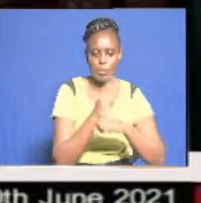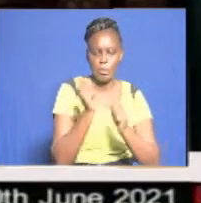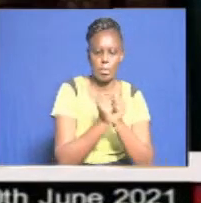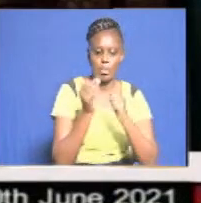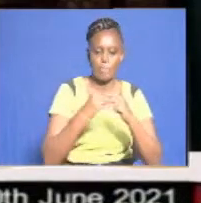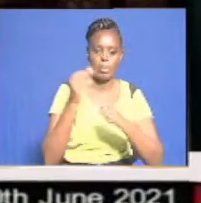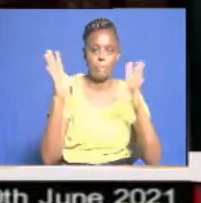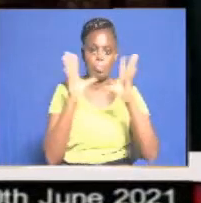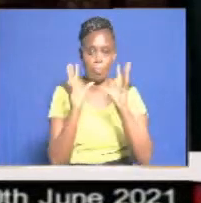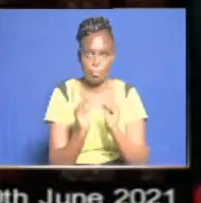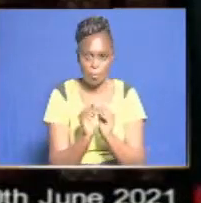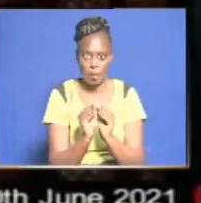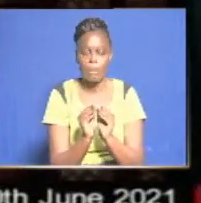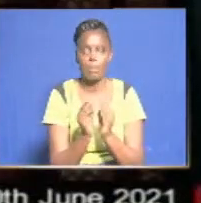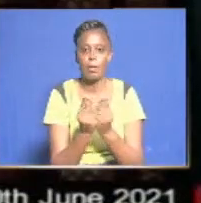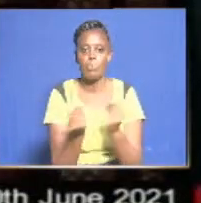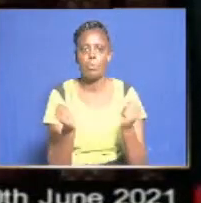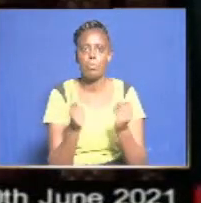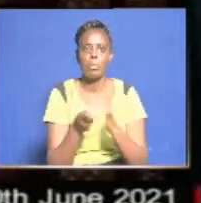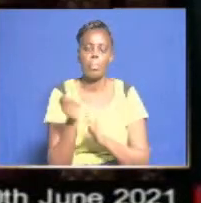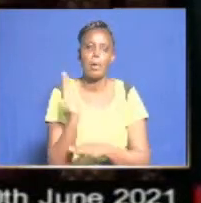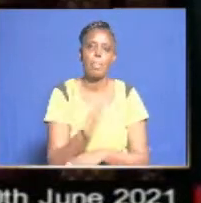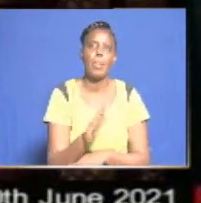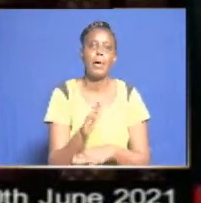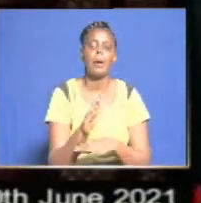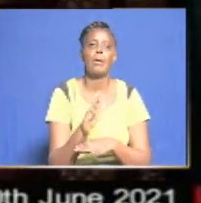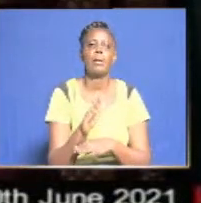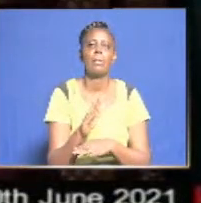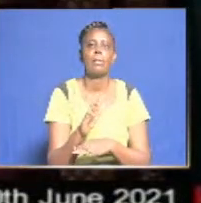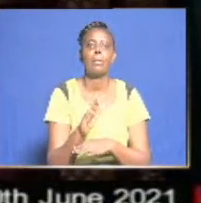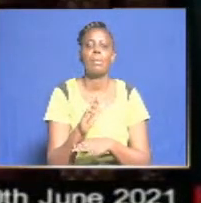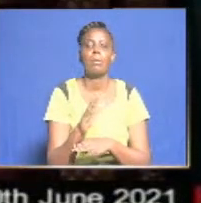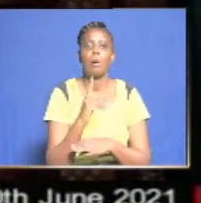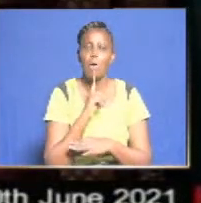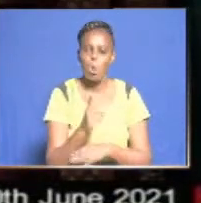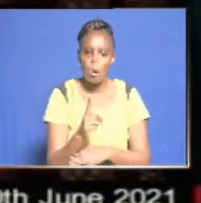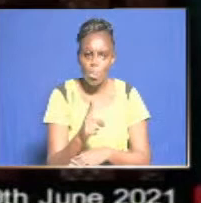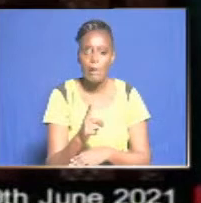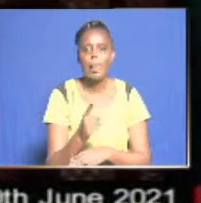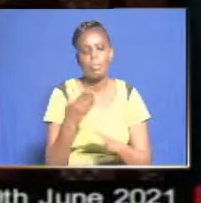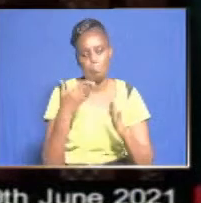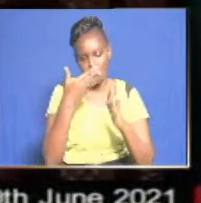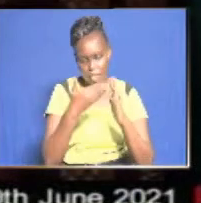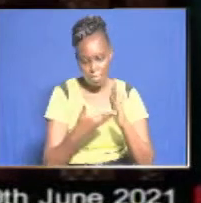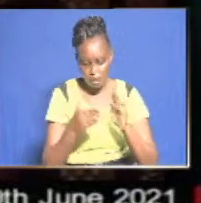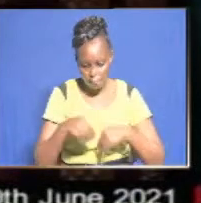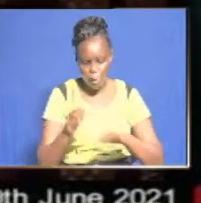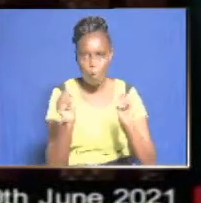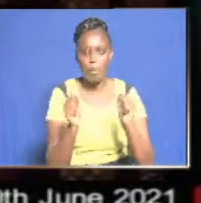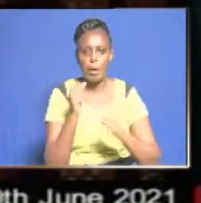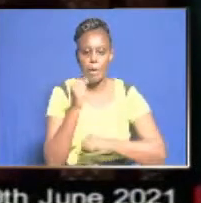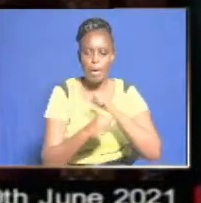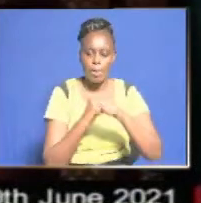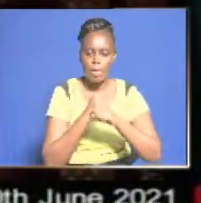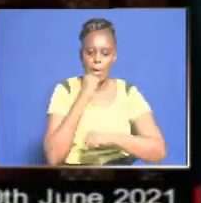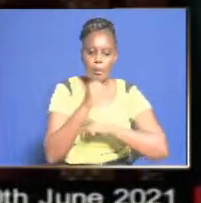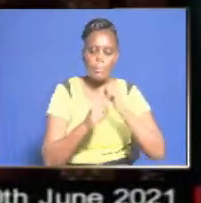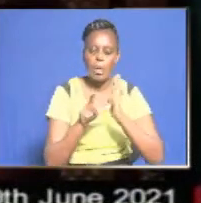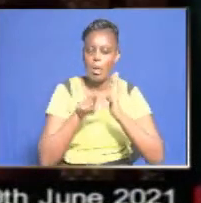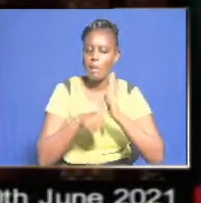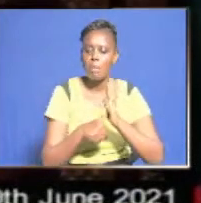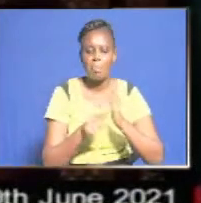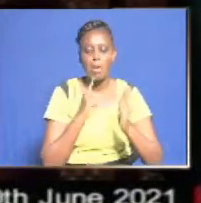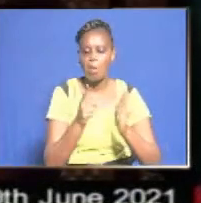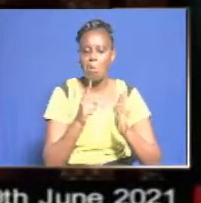budget to settle the compensation, the orders remain unheeded several years later. They